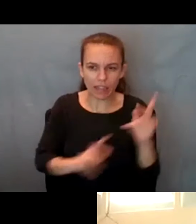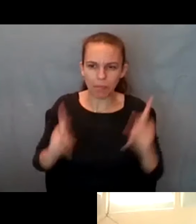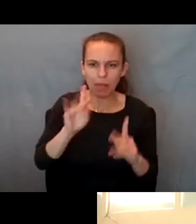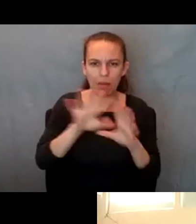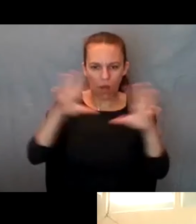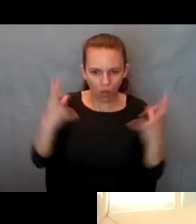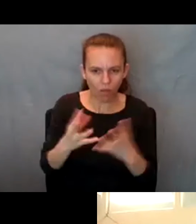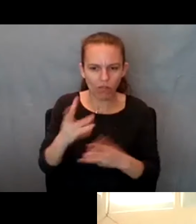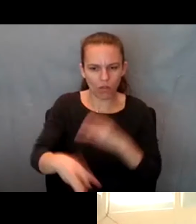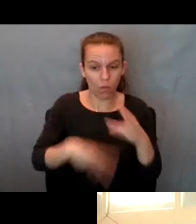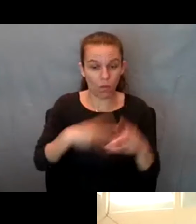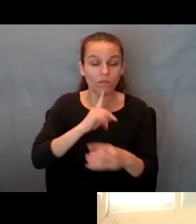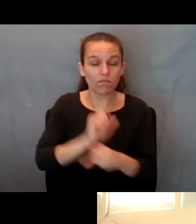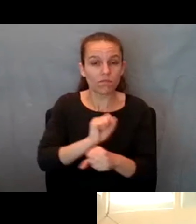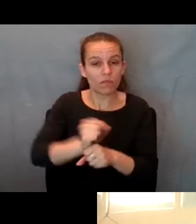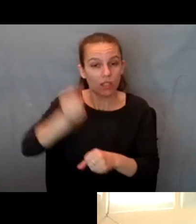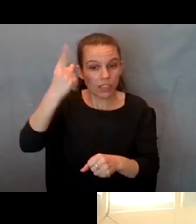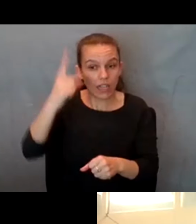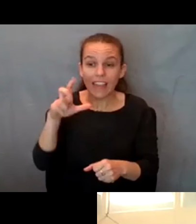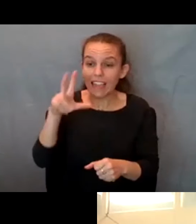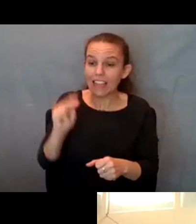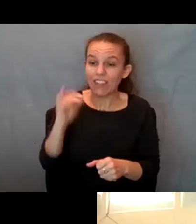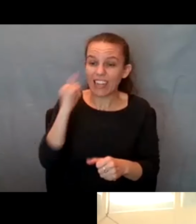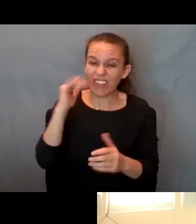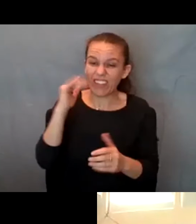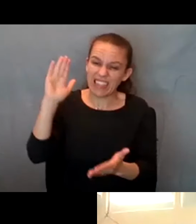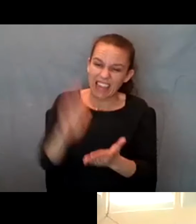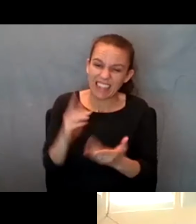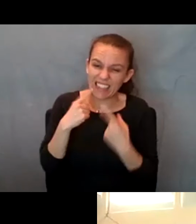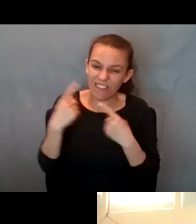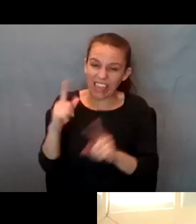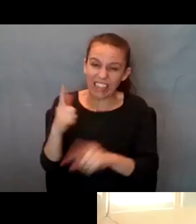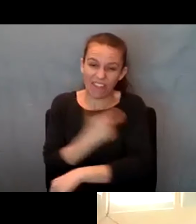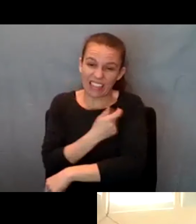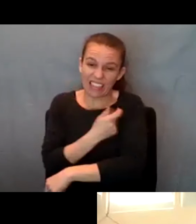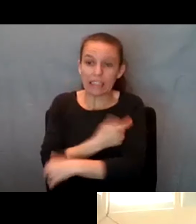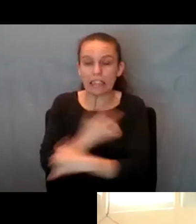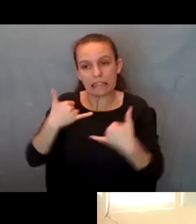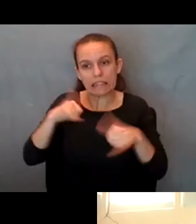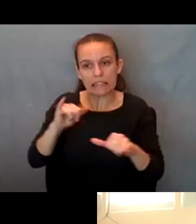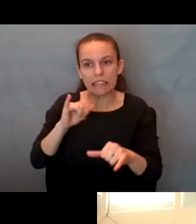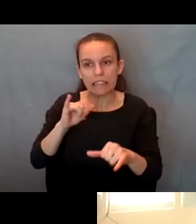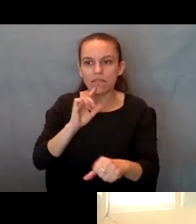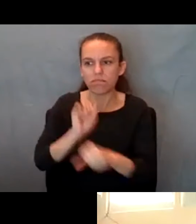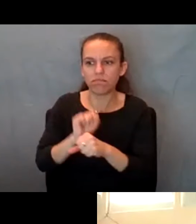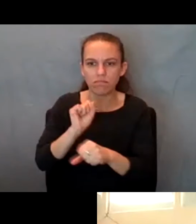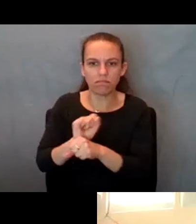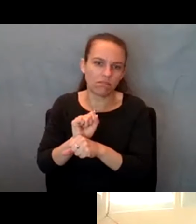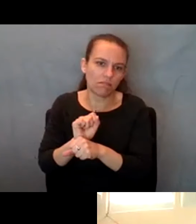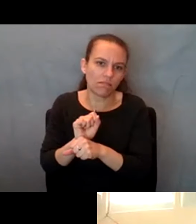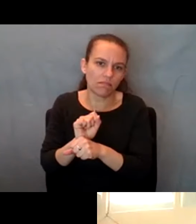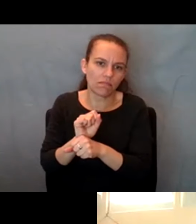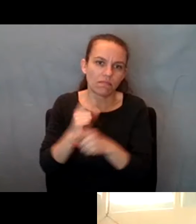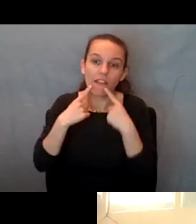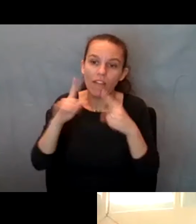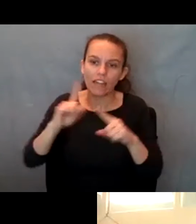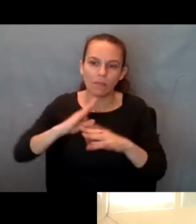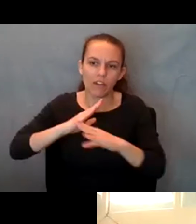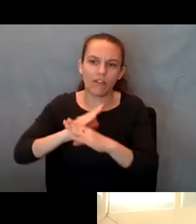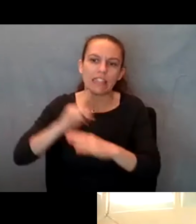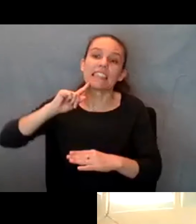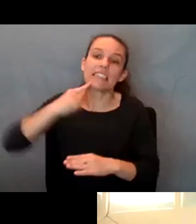understand that even the less effective vaccines are actually very effective in preventing severe infection, which